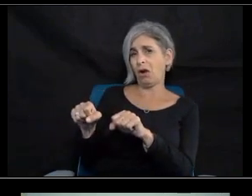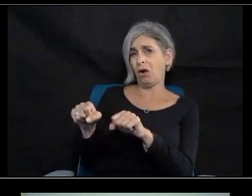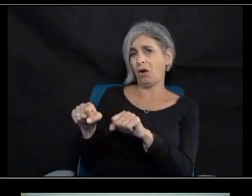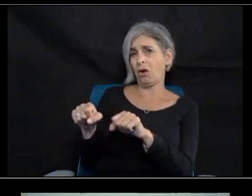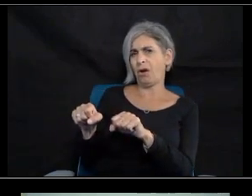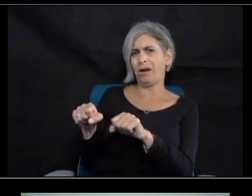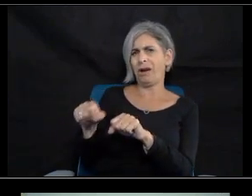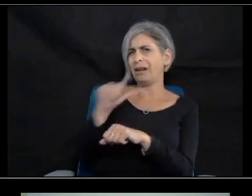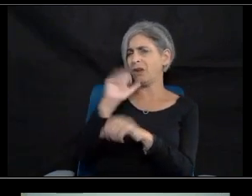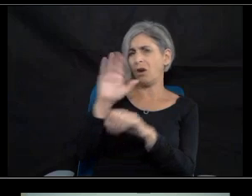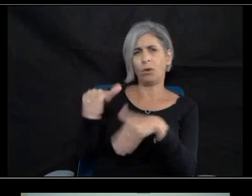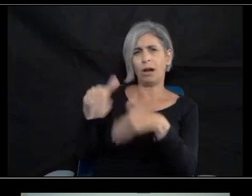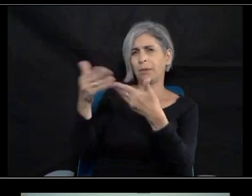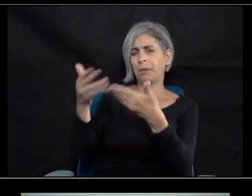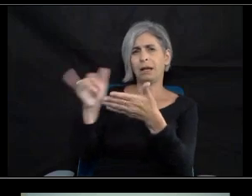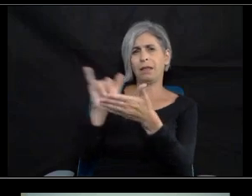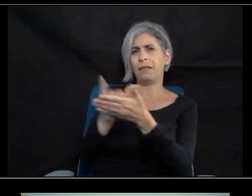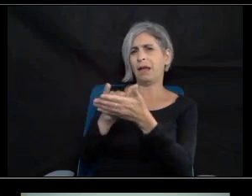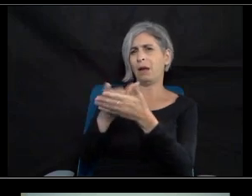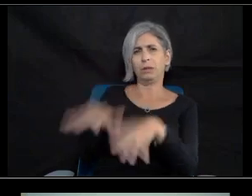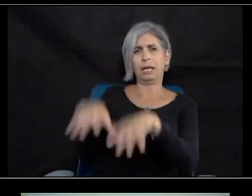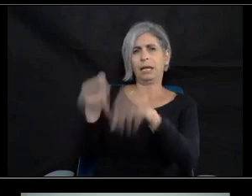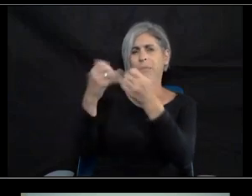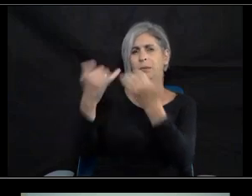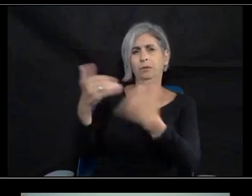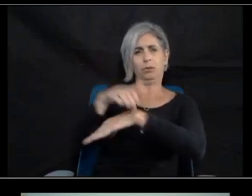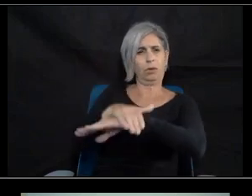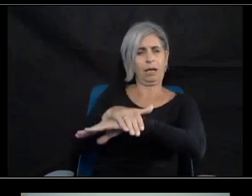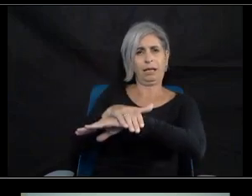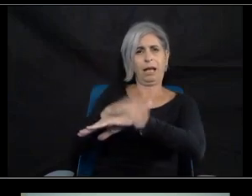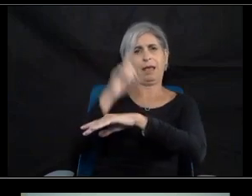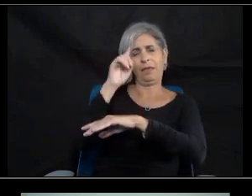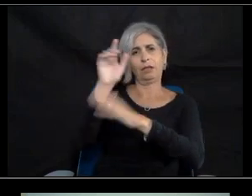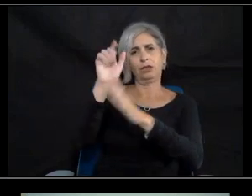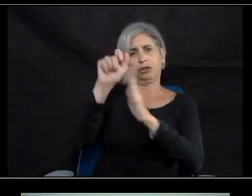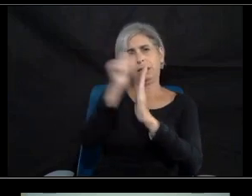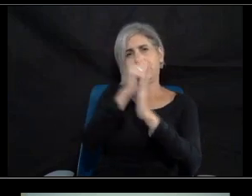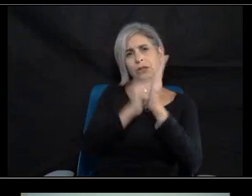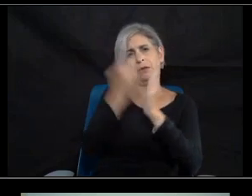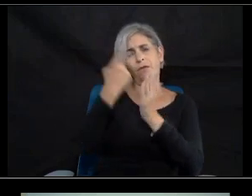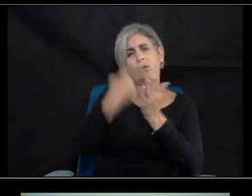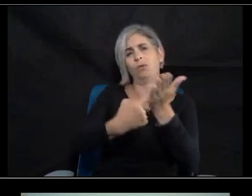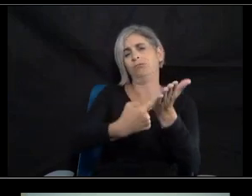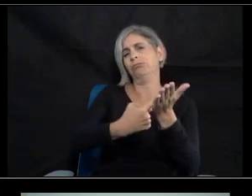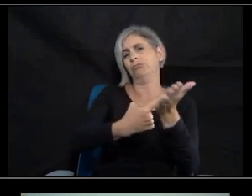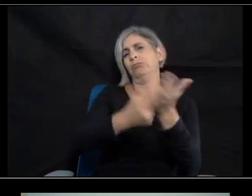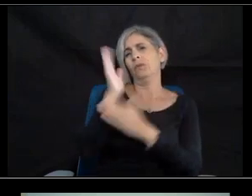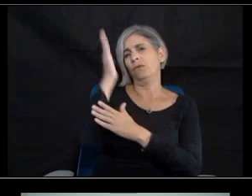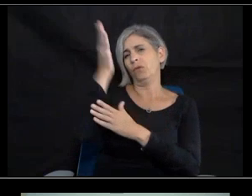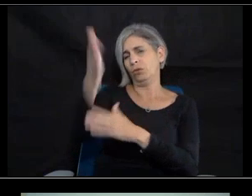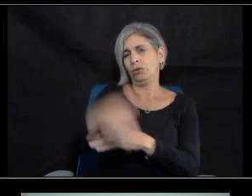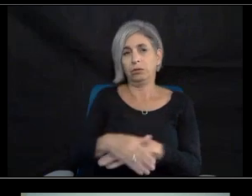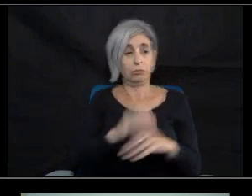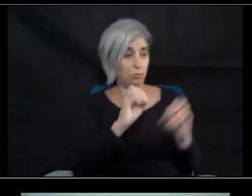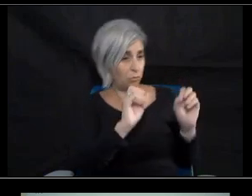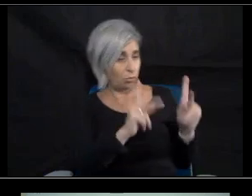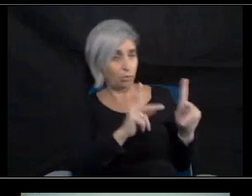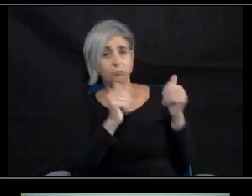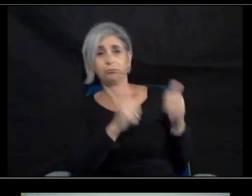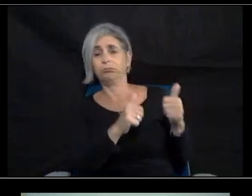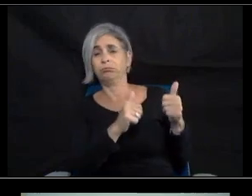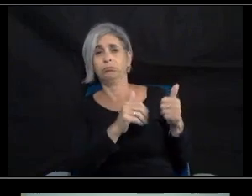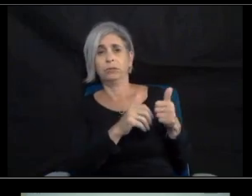I do not recommend that you take it up this evening. I think it should be on the agenda for discussion. Okay.